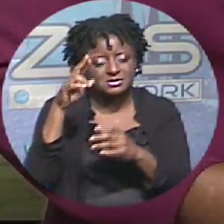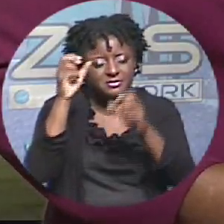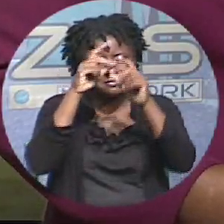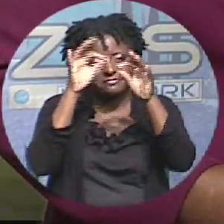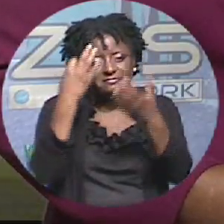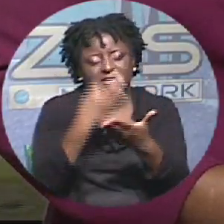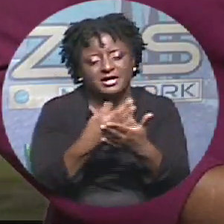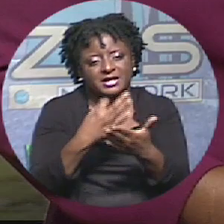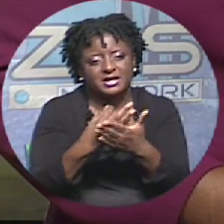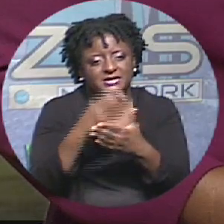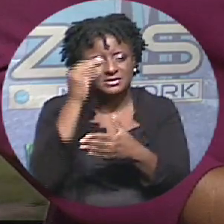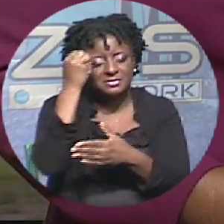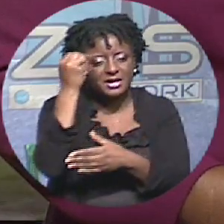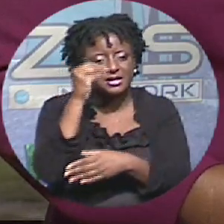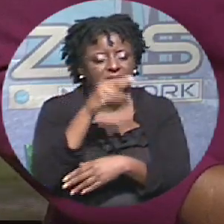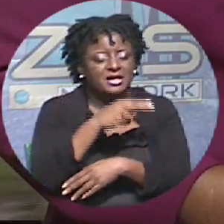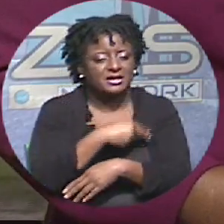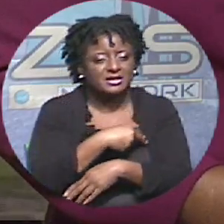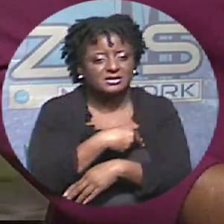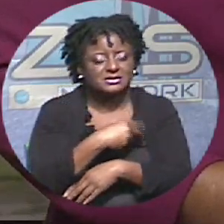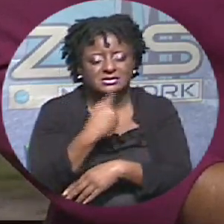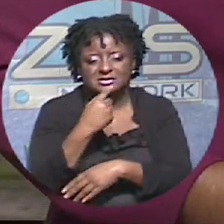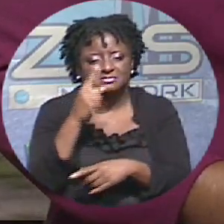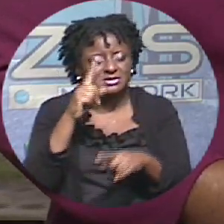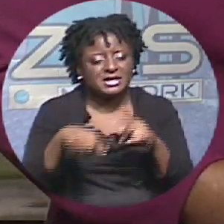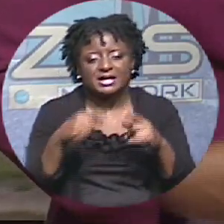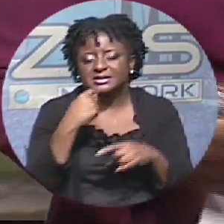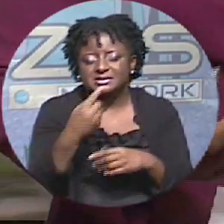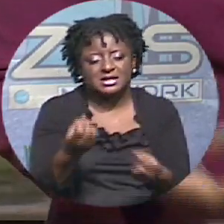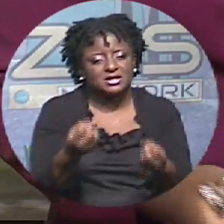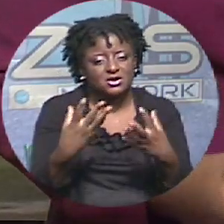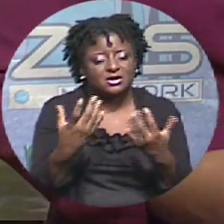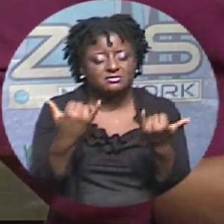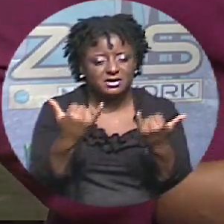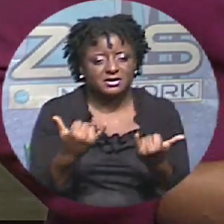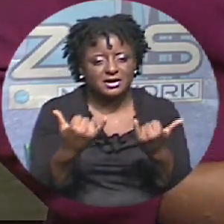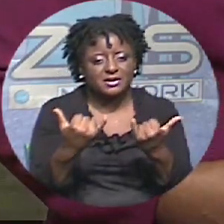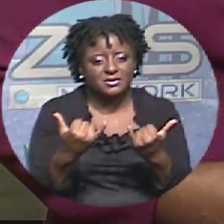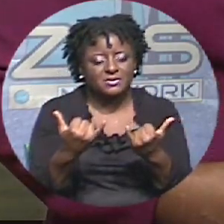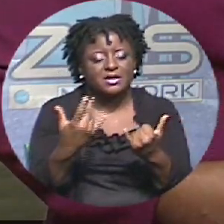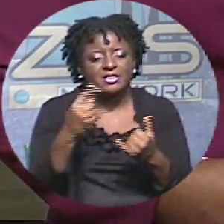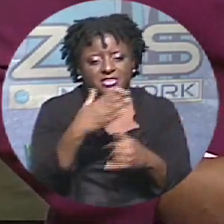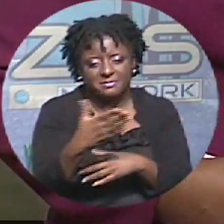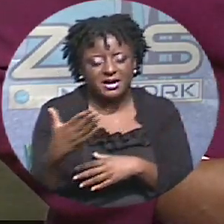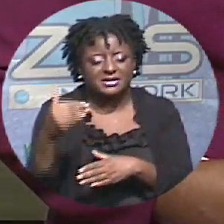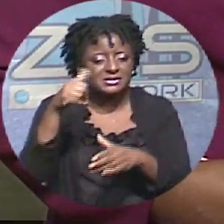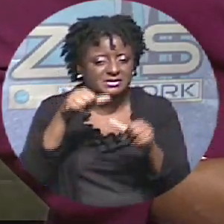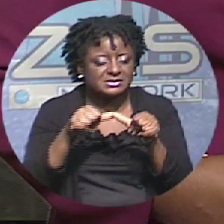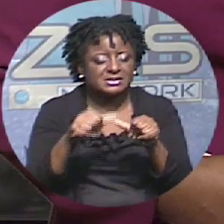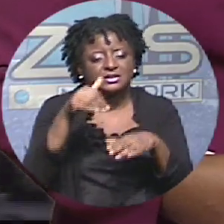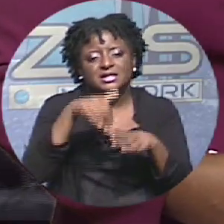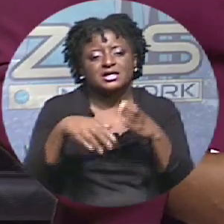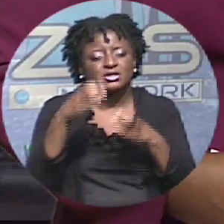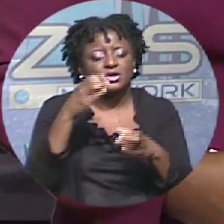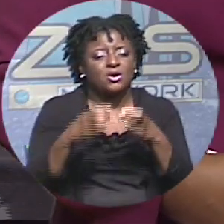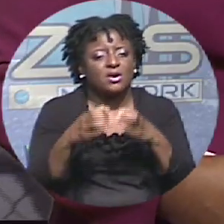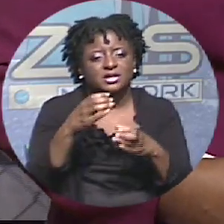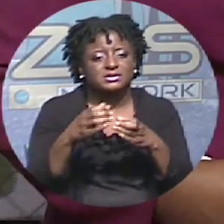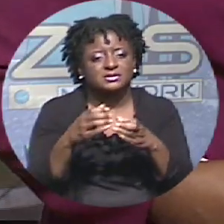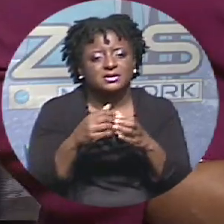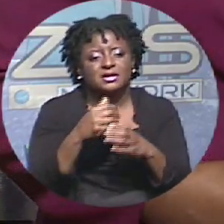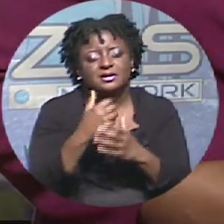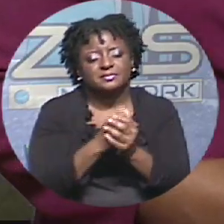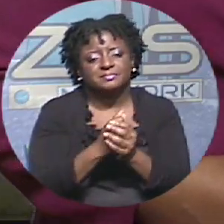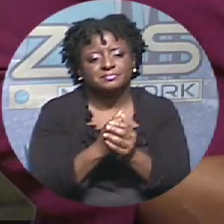media today that there's not much that can be said at this time about the Baha Mar matter as it's still in court. This, as the official opposition and other sectors have called